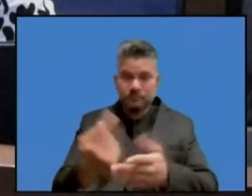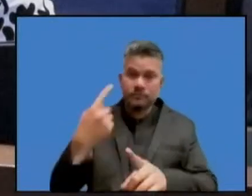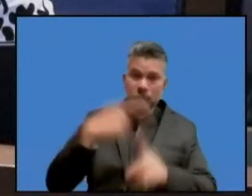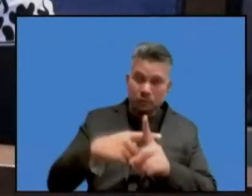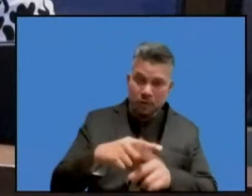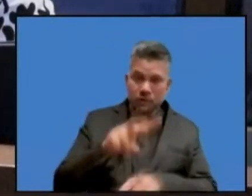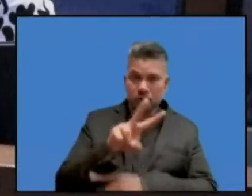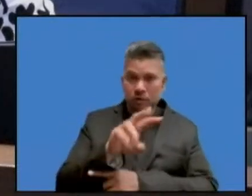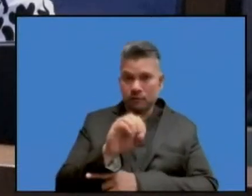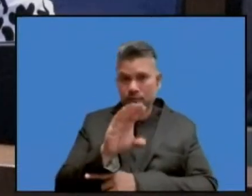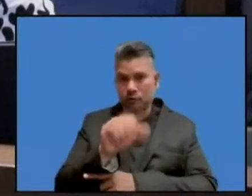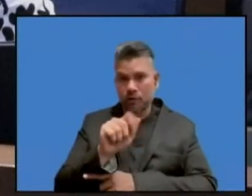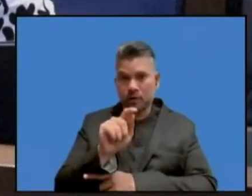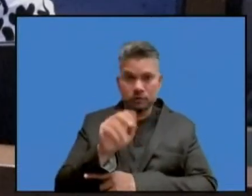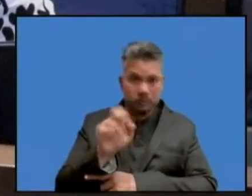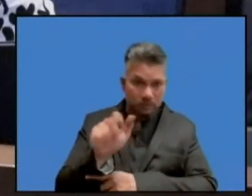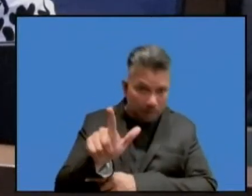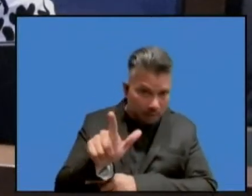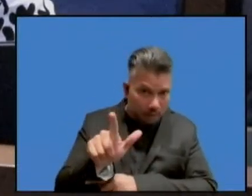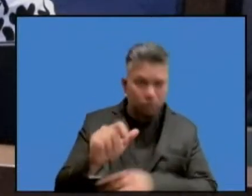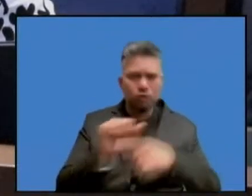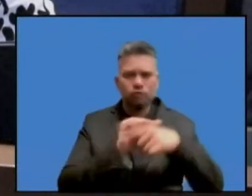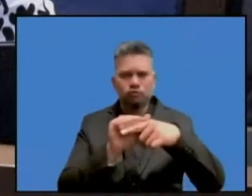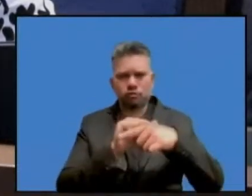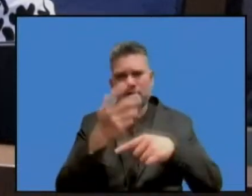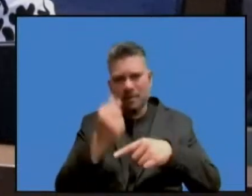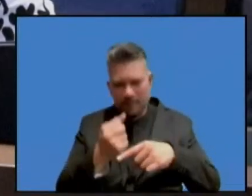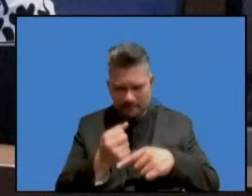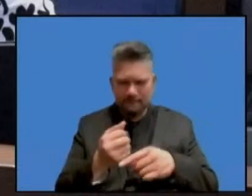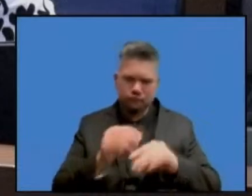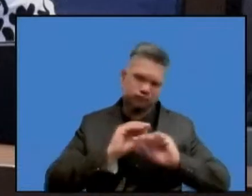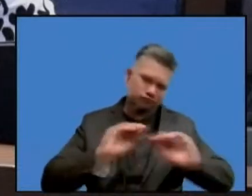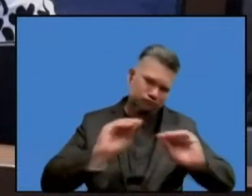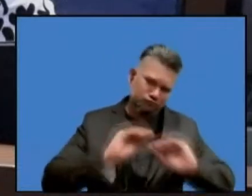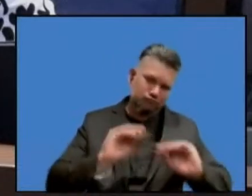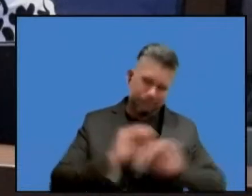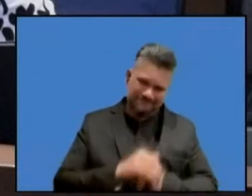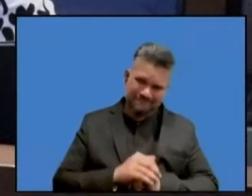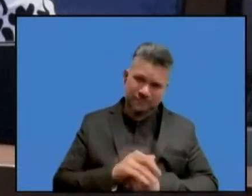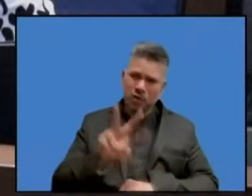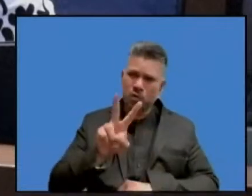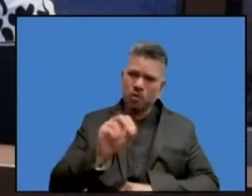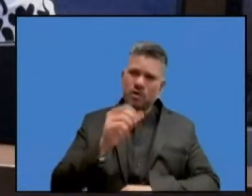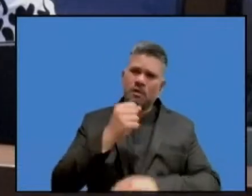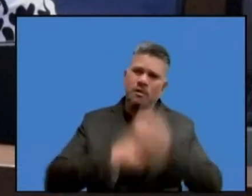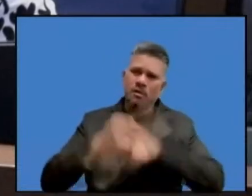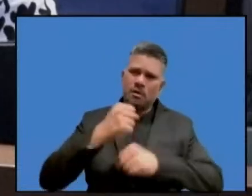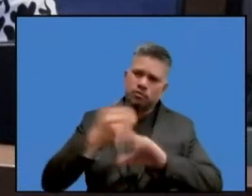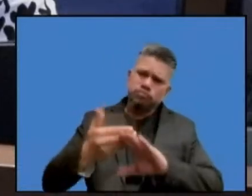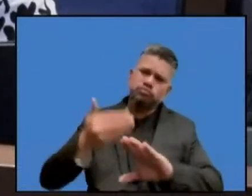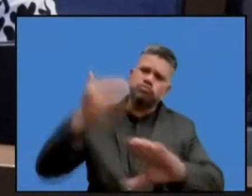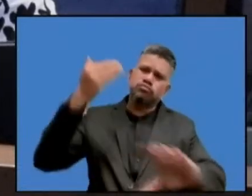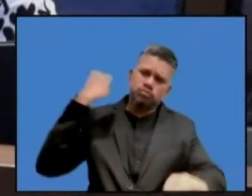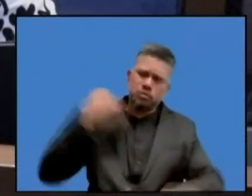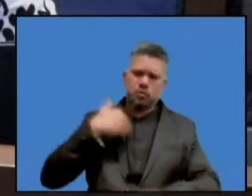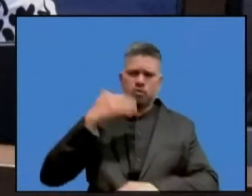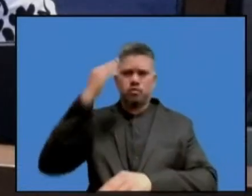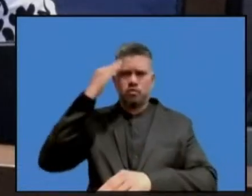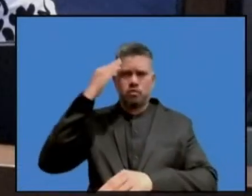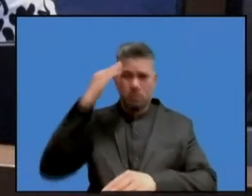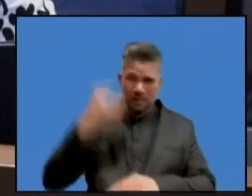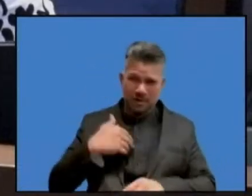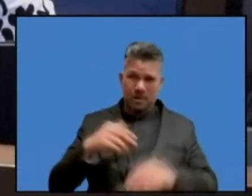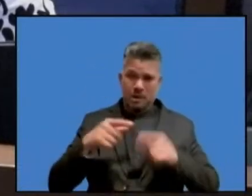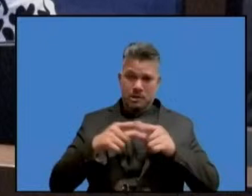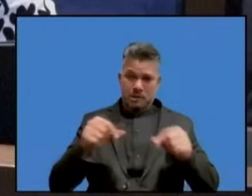residents. It was some 20 years ago that we came to know that the total amount of remittances migrants